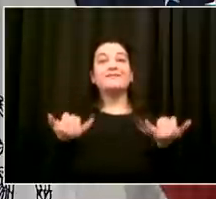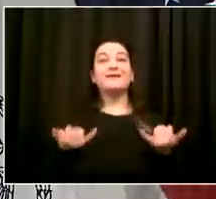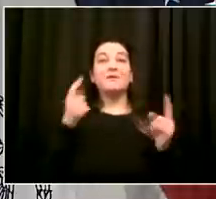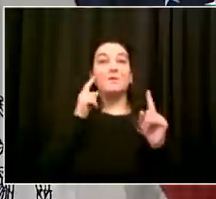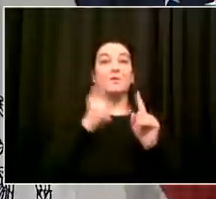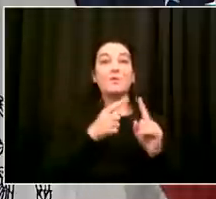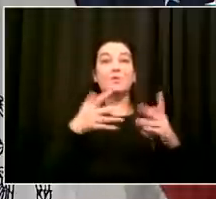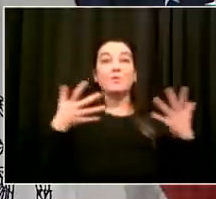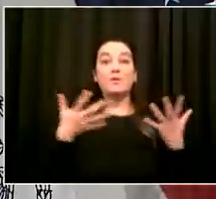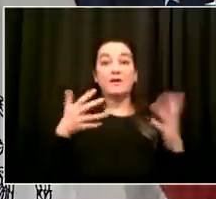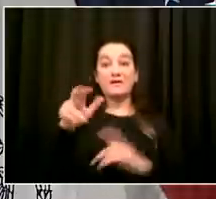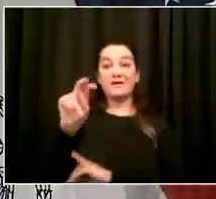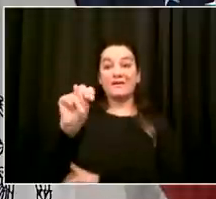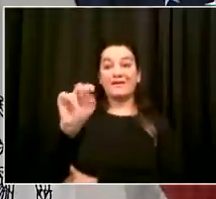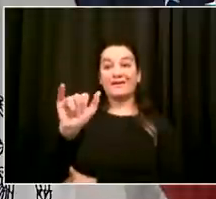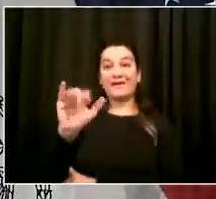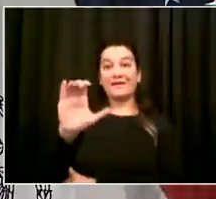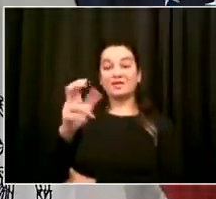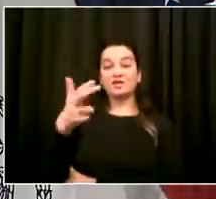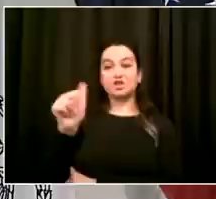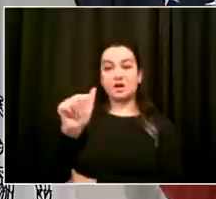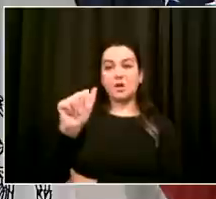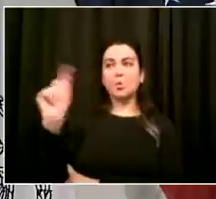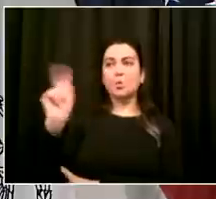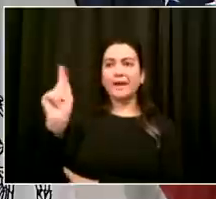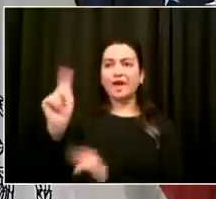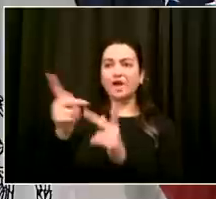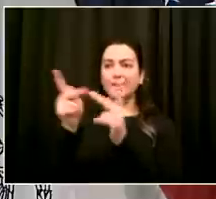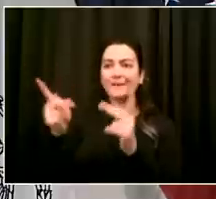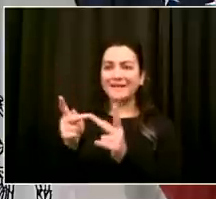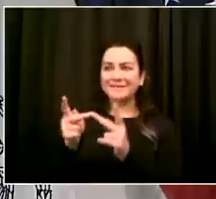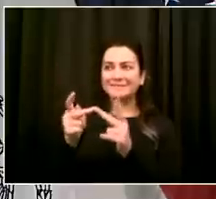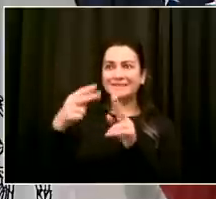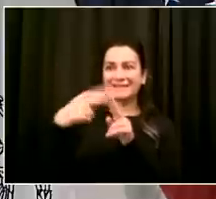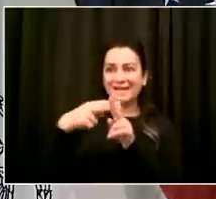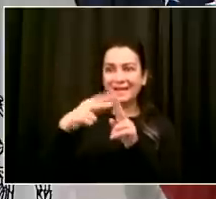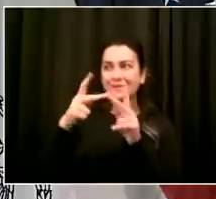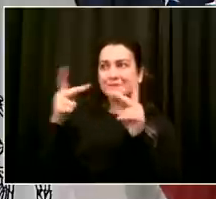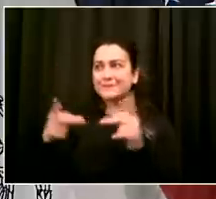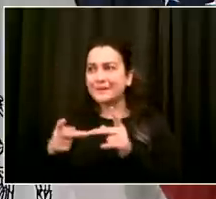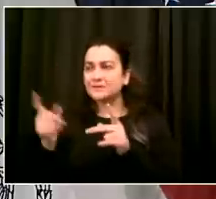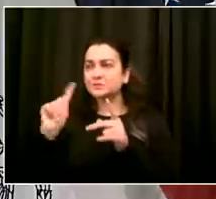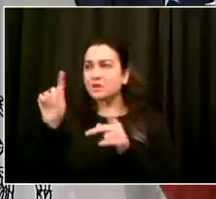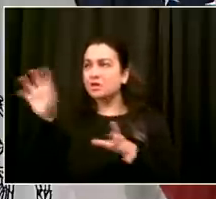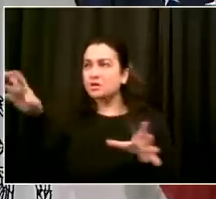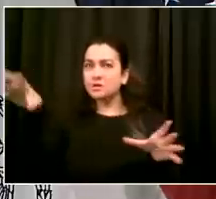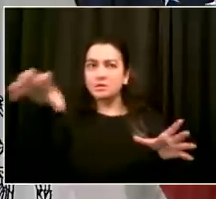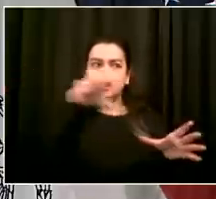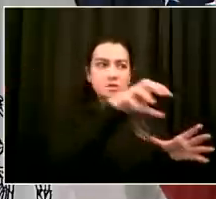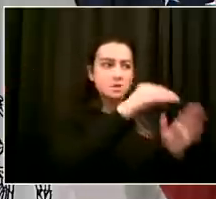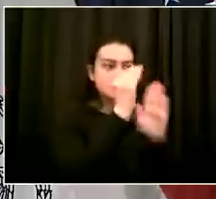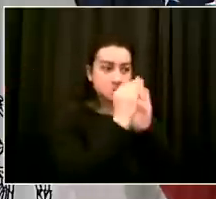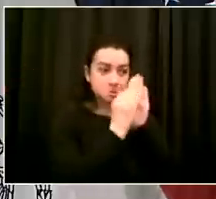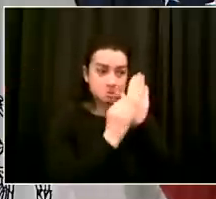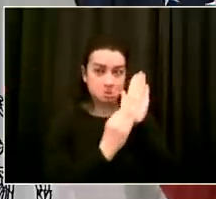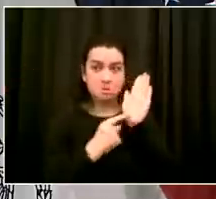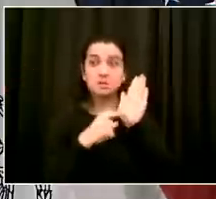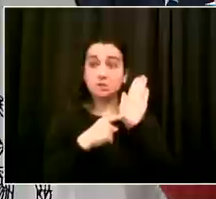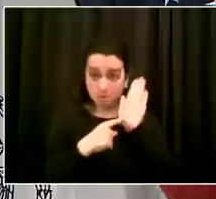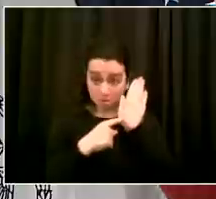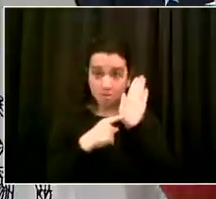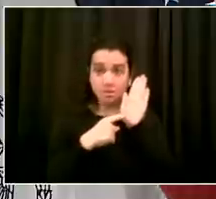work to do because it's great to have the sites and the phone number to sign up, but people have to know about it, understand it, be